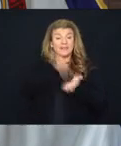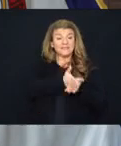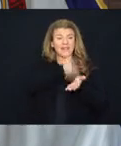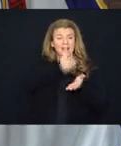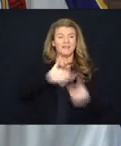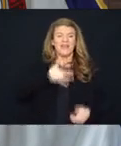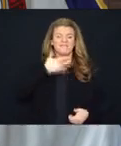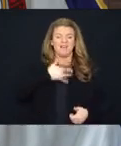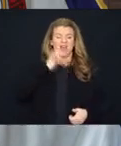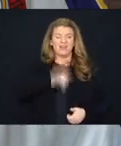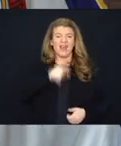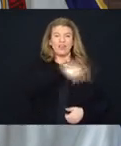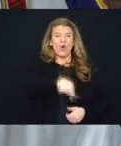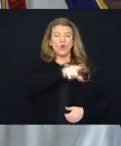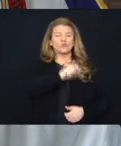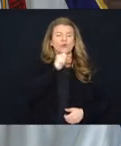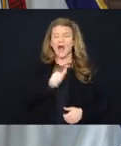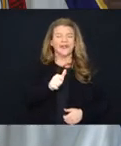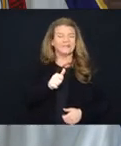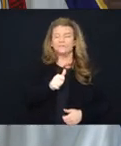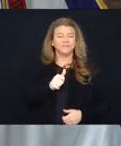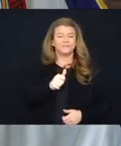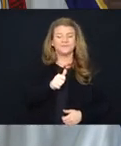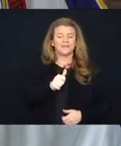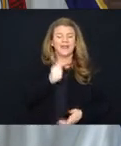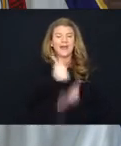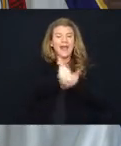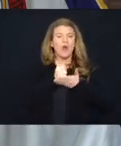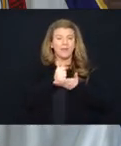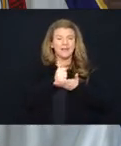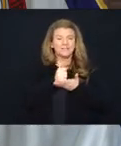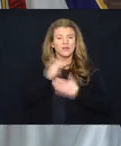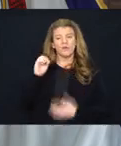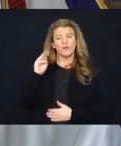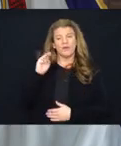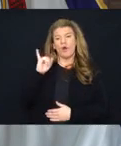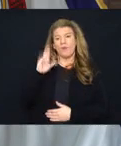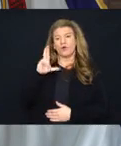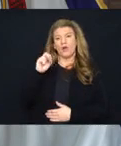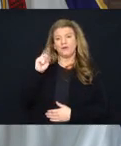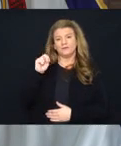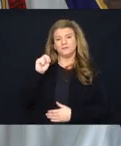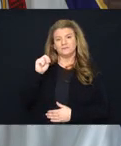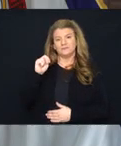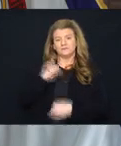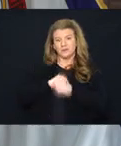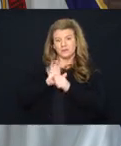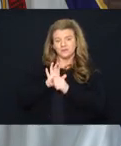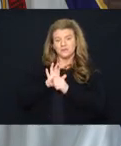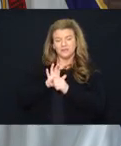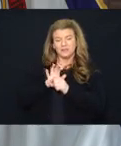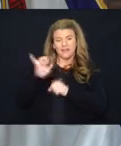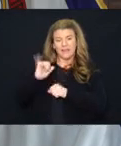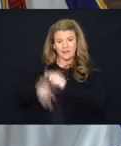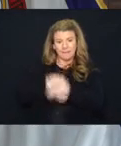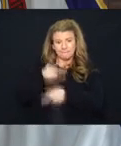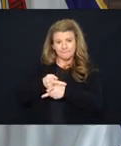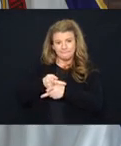felt like that those were not helping us with the Omicron virus and or strain or variant